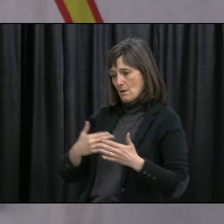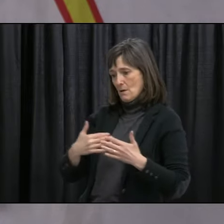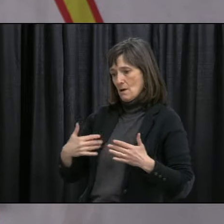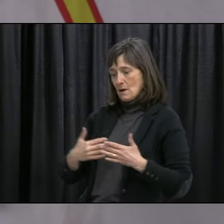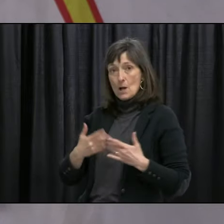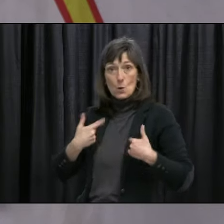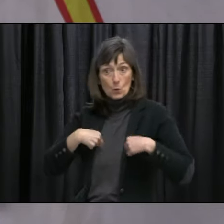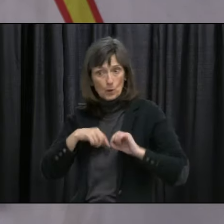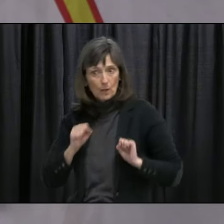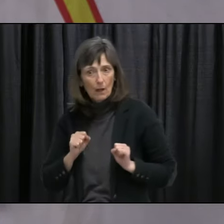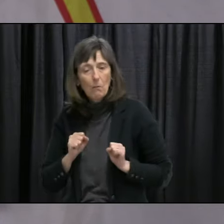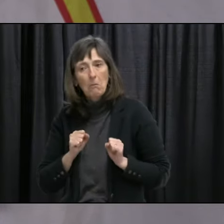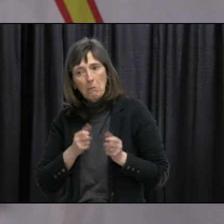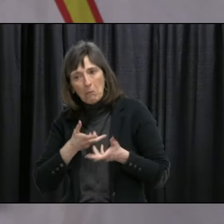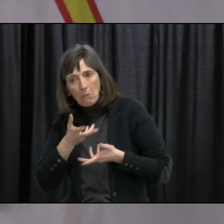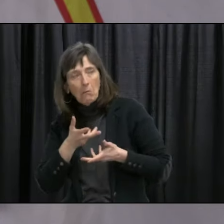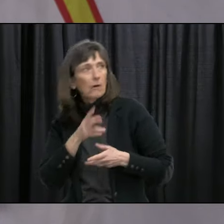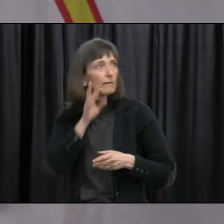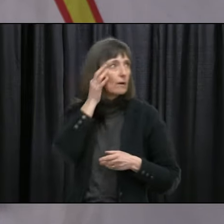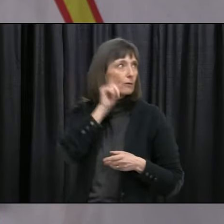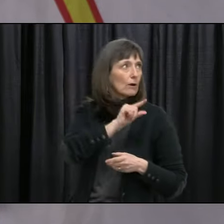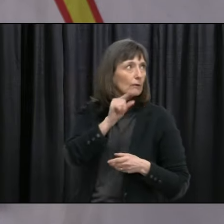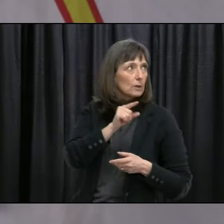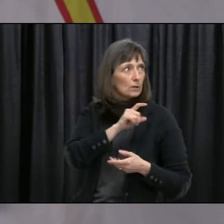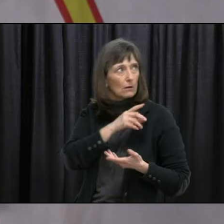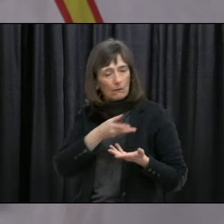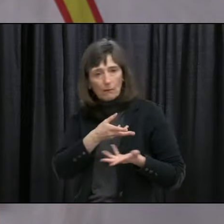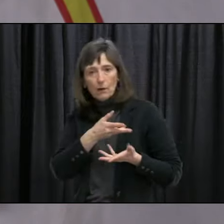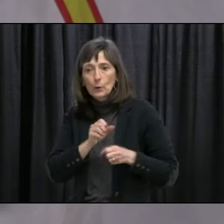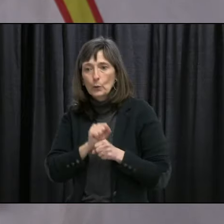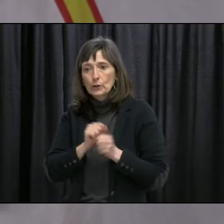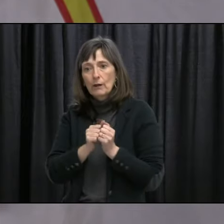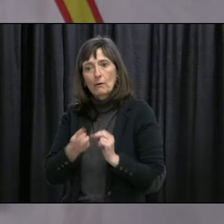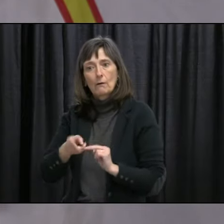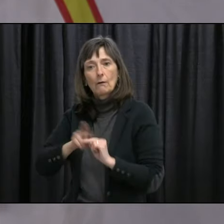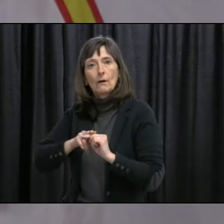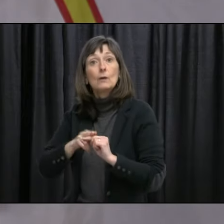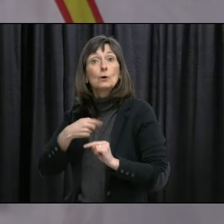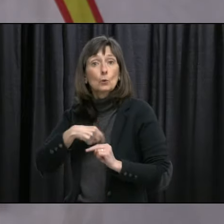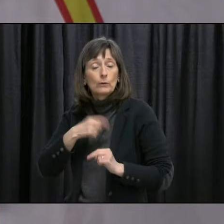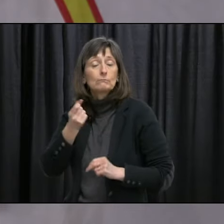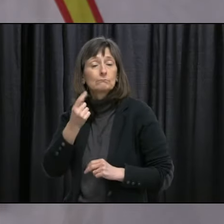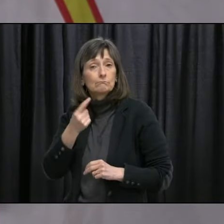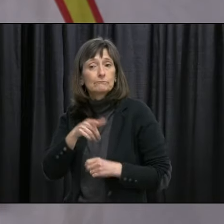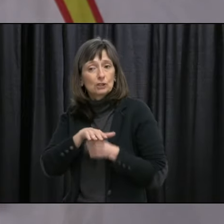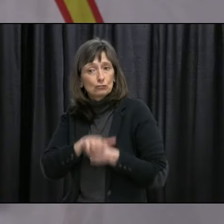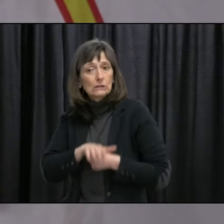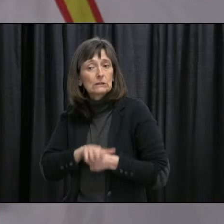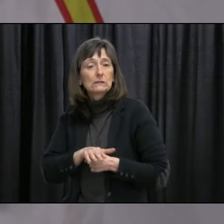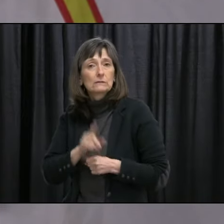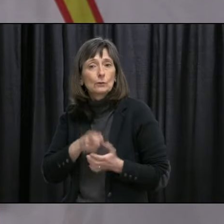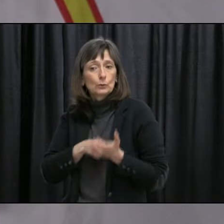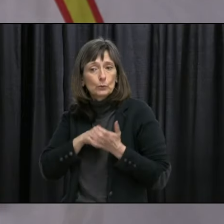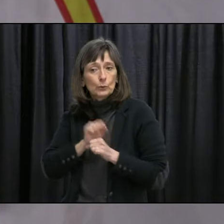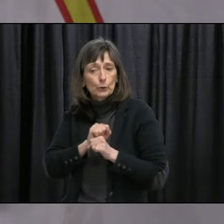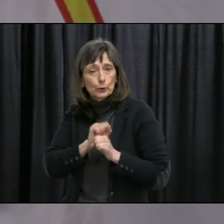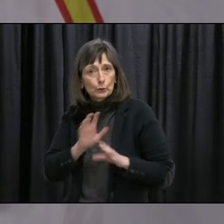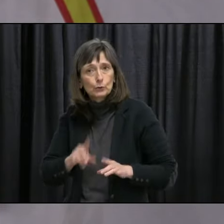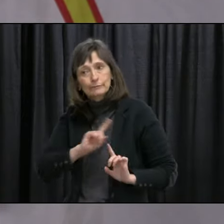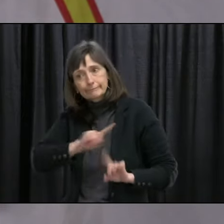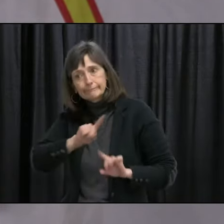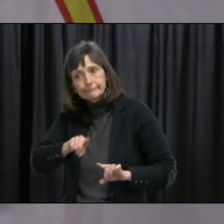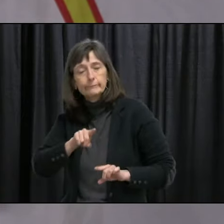provide support, working with the federal government. It's in recognition of some of the strain and stress that has been created for individuals that have